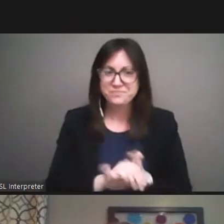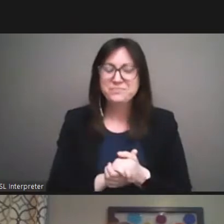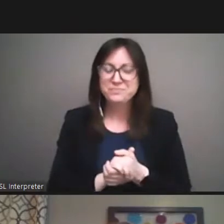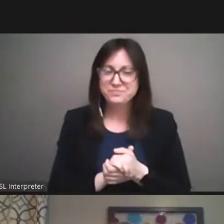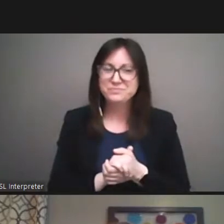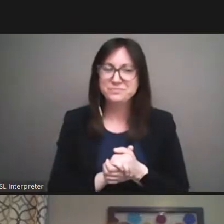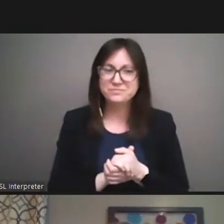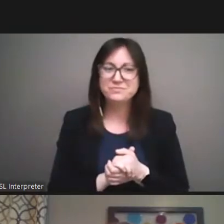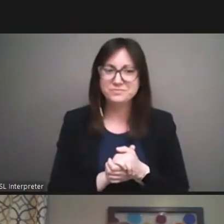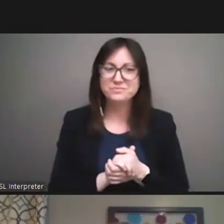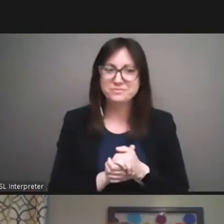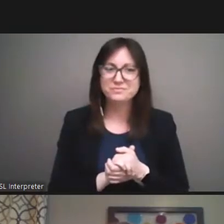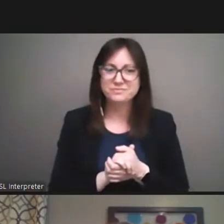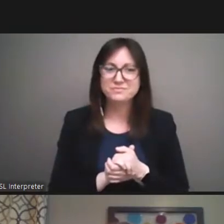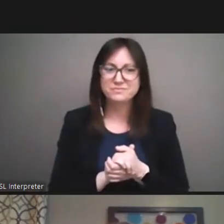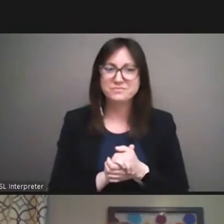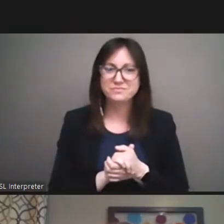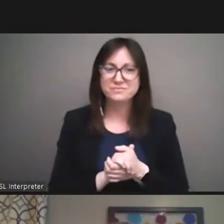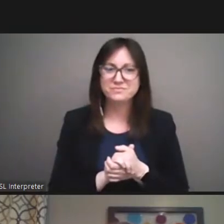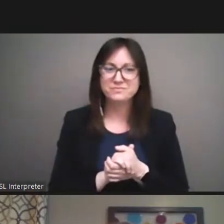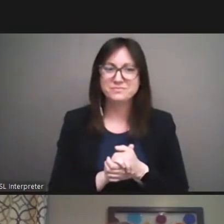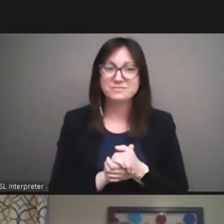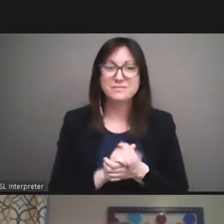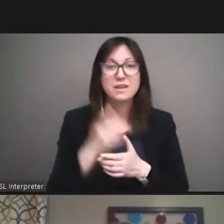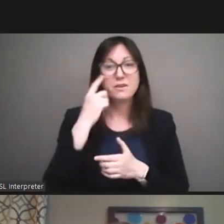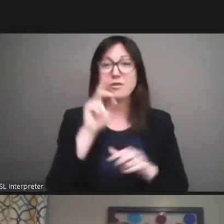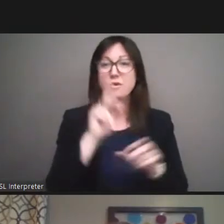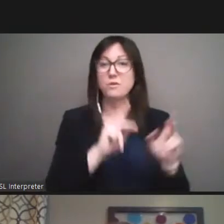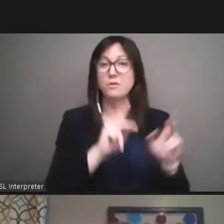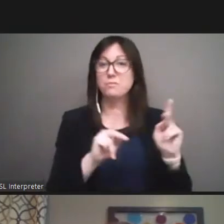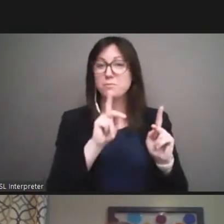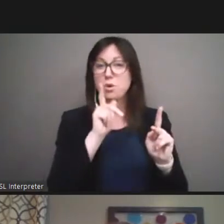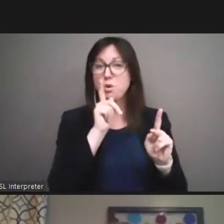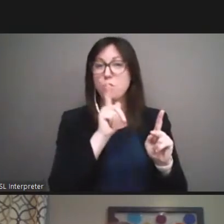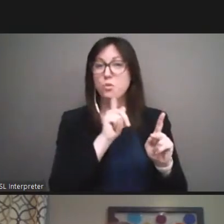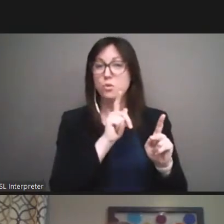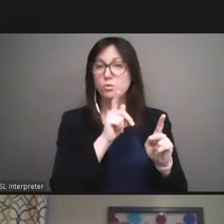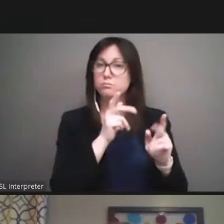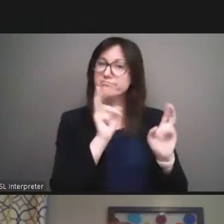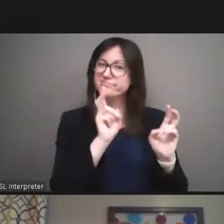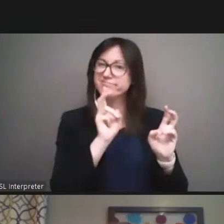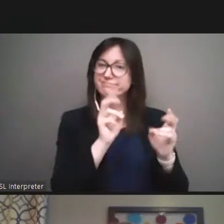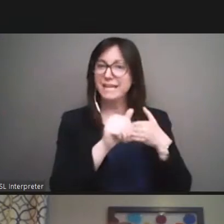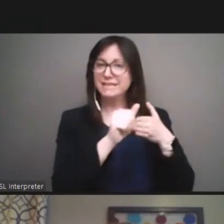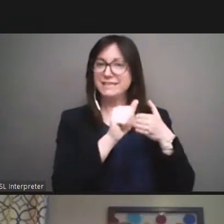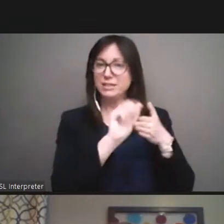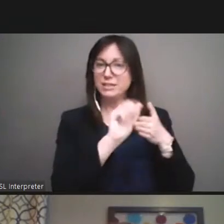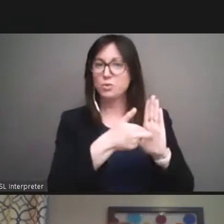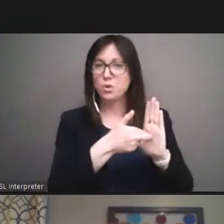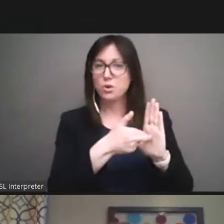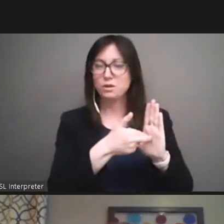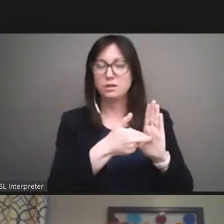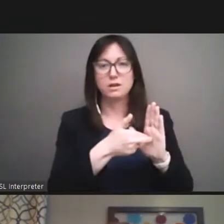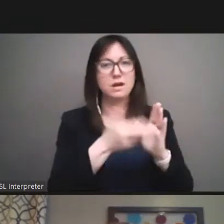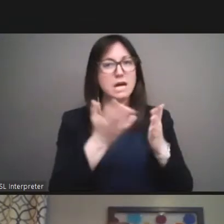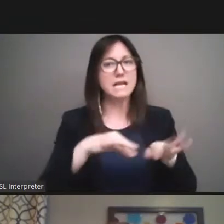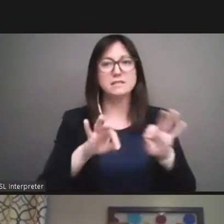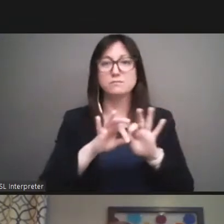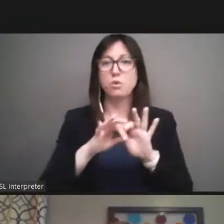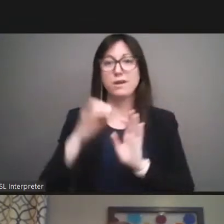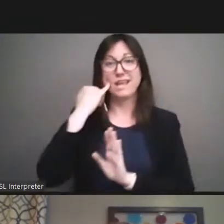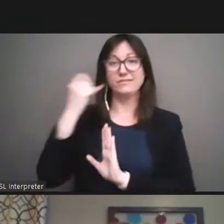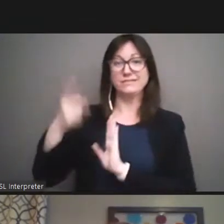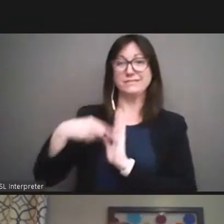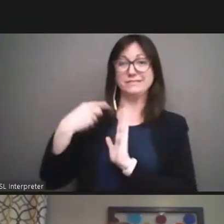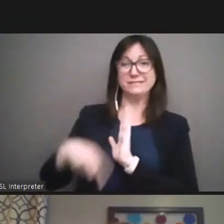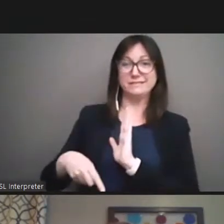those people who are in those leadership positions to be able to learn from criticism.